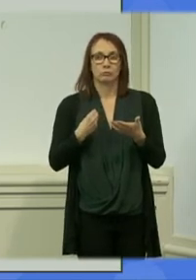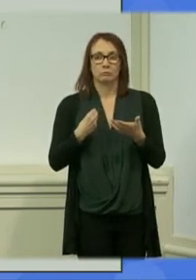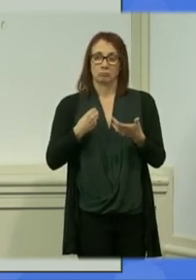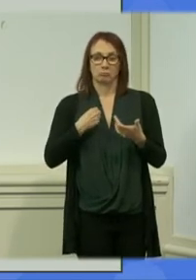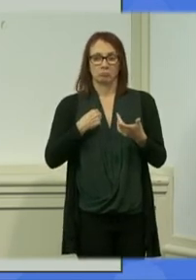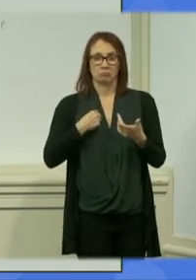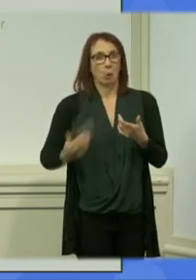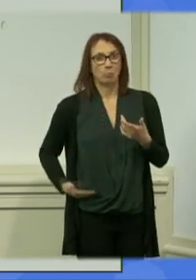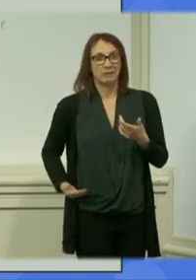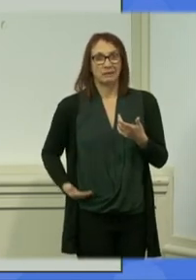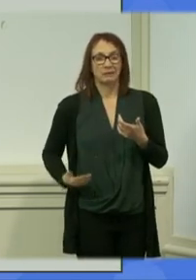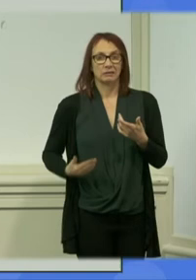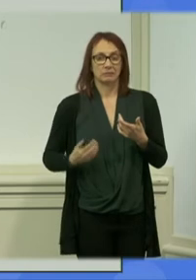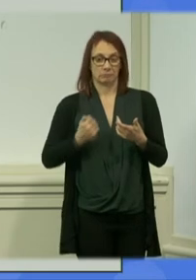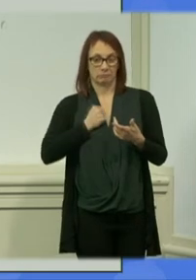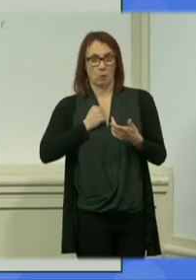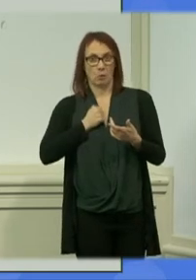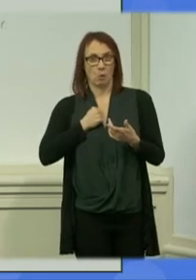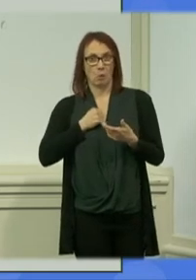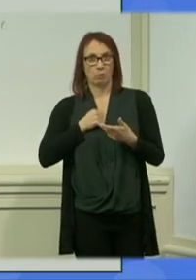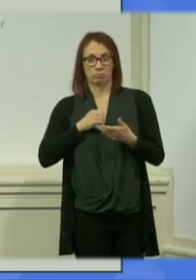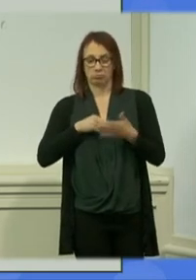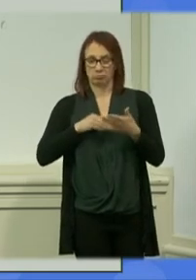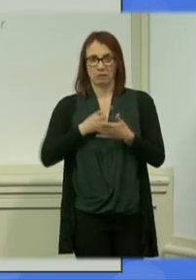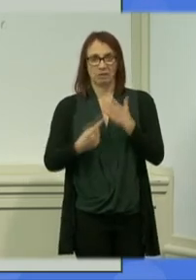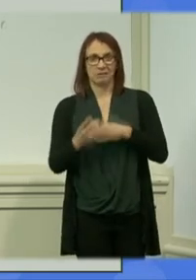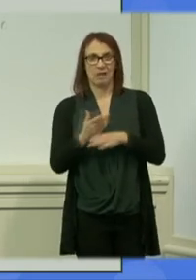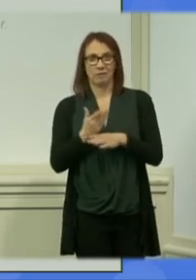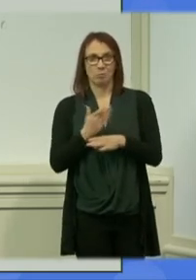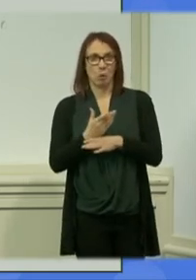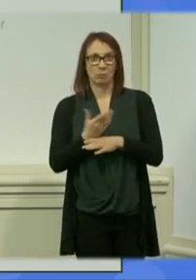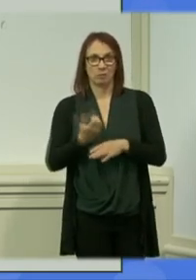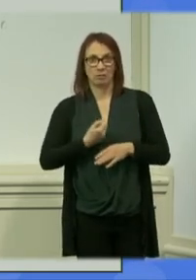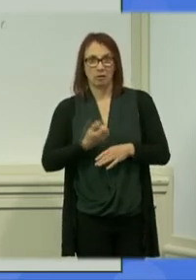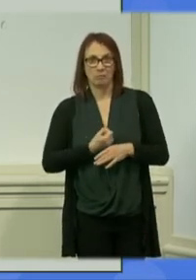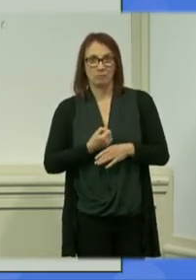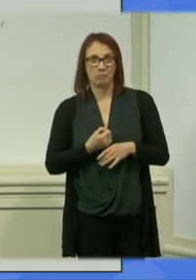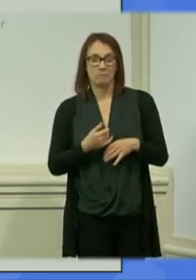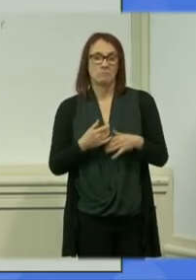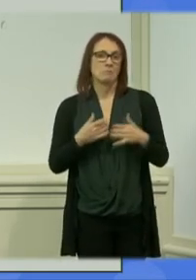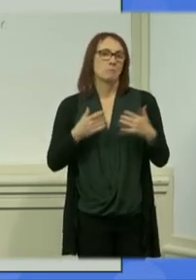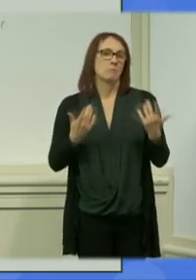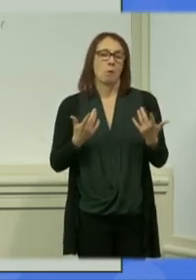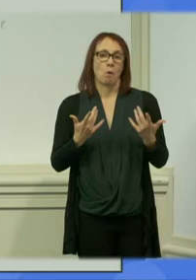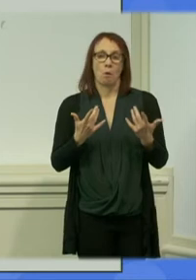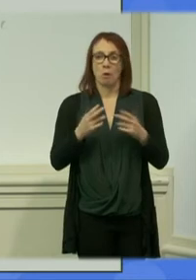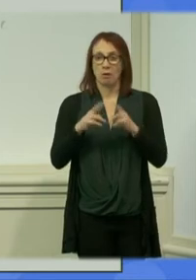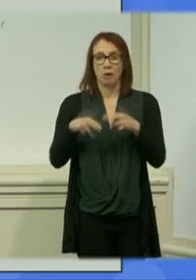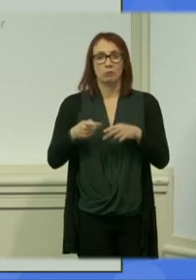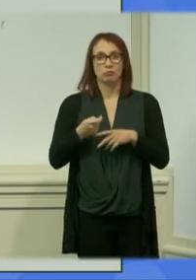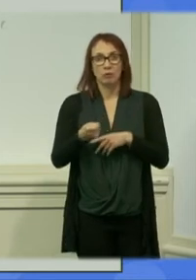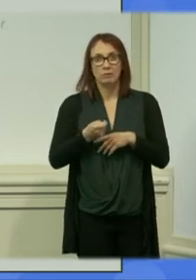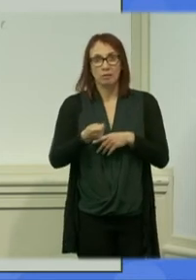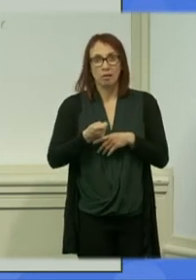accountant business, it would be my personal income, self-employed income if I worked that way. It could be rentals, if I